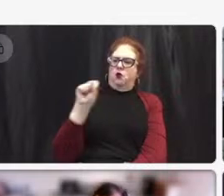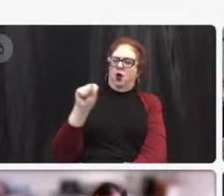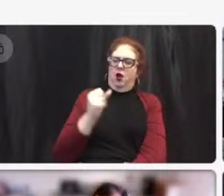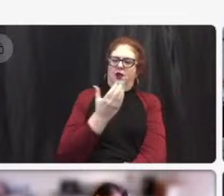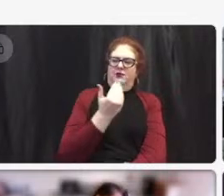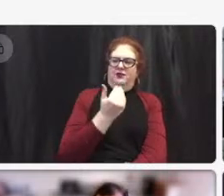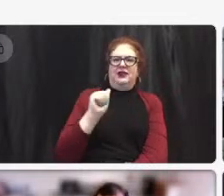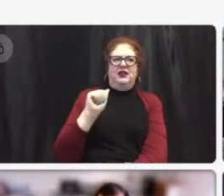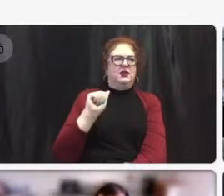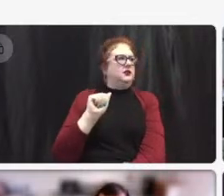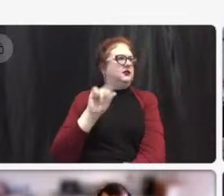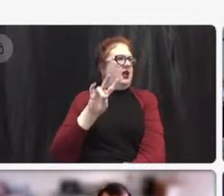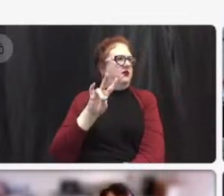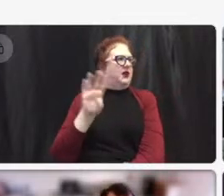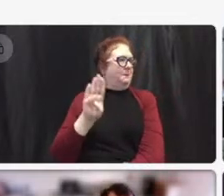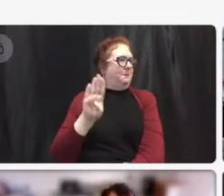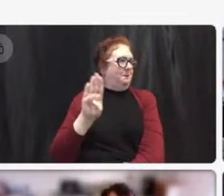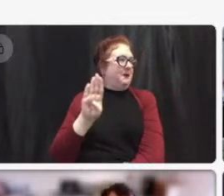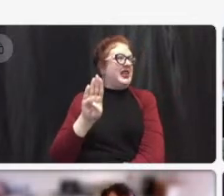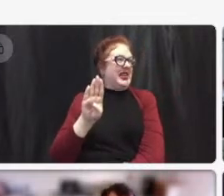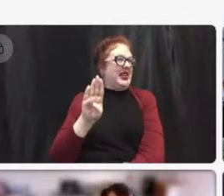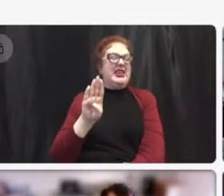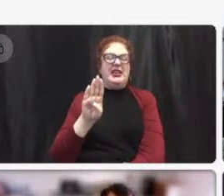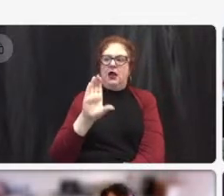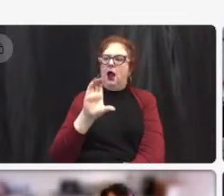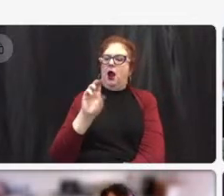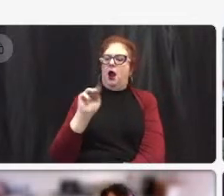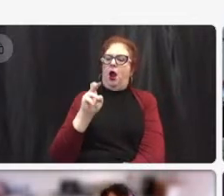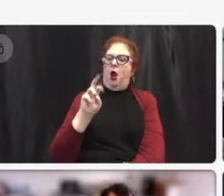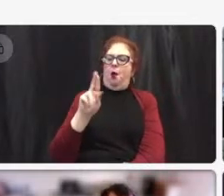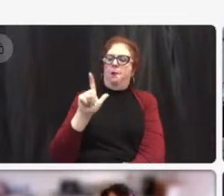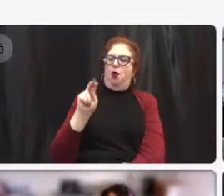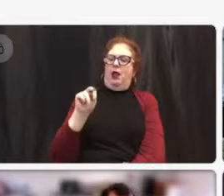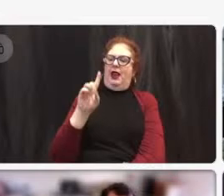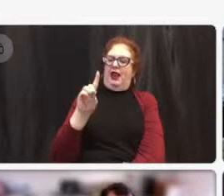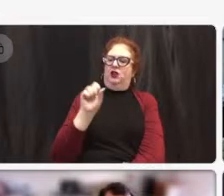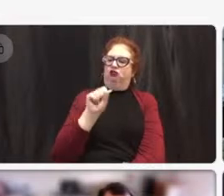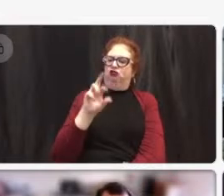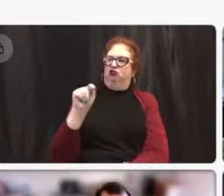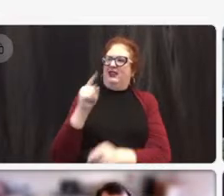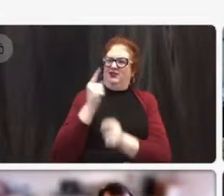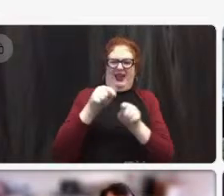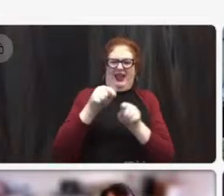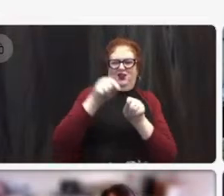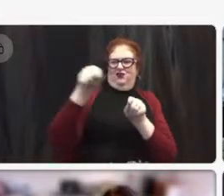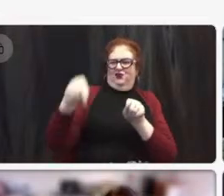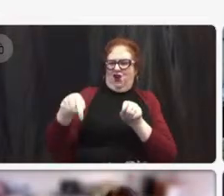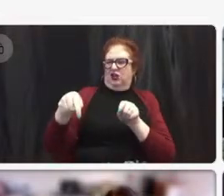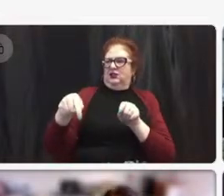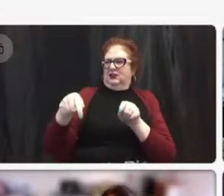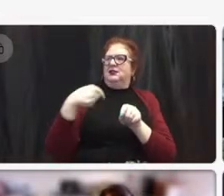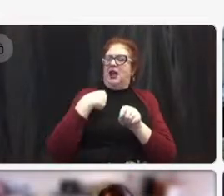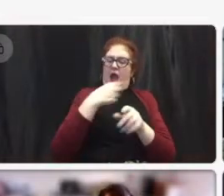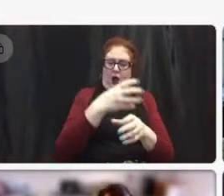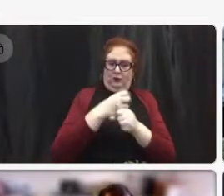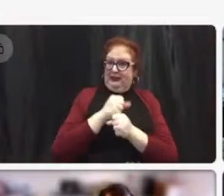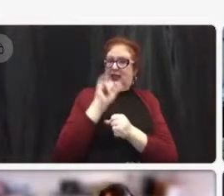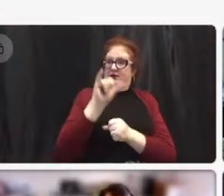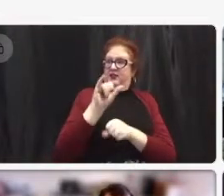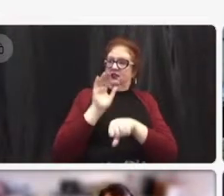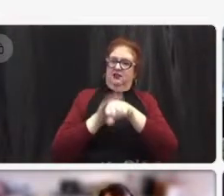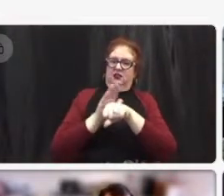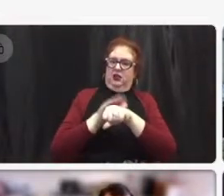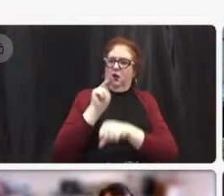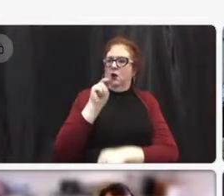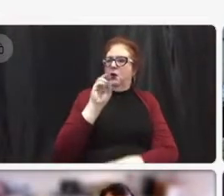1517B Cumberland Street, which is catty corner to the property. I received this notice and I have emailed the commission